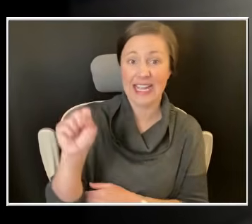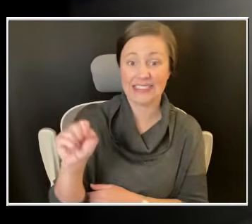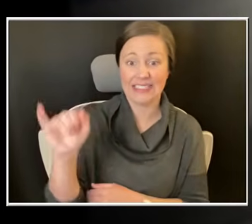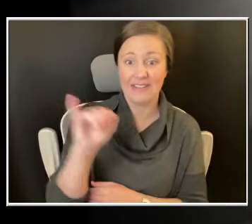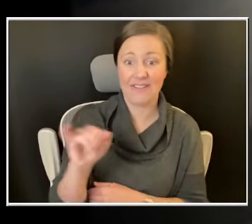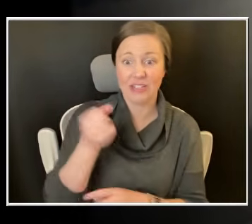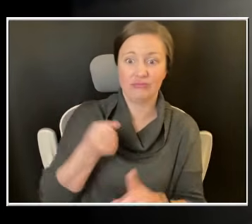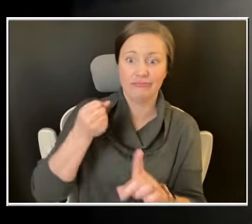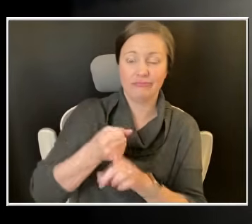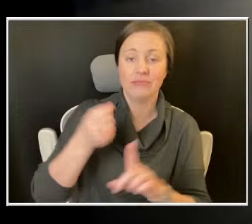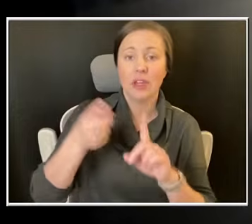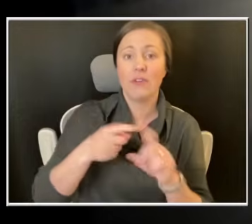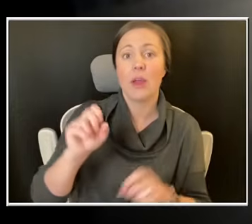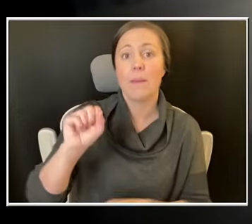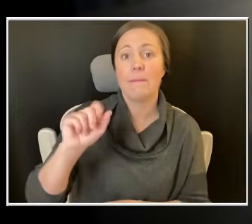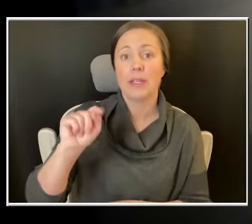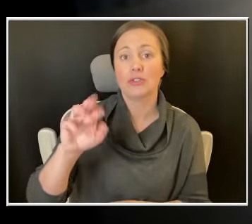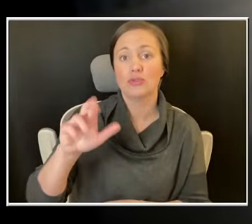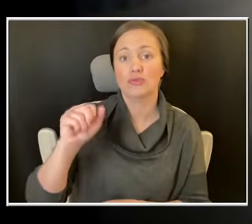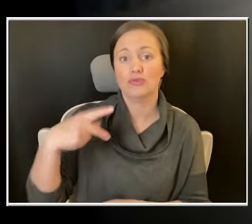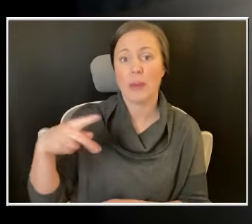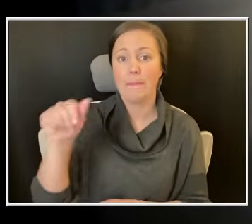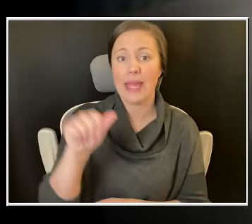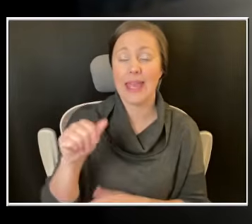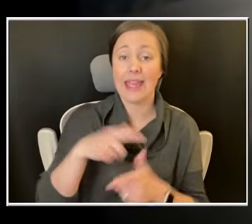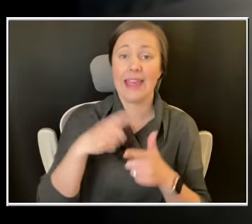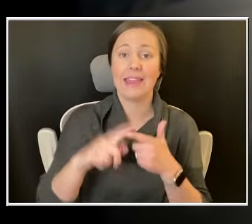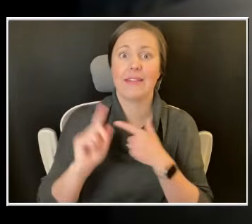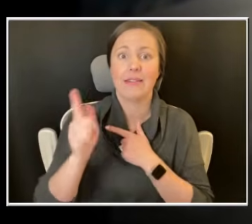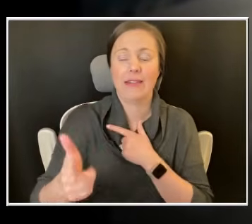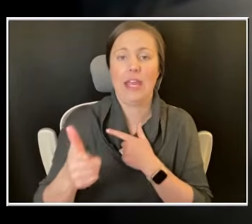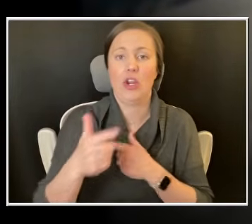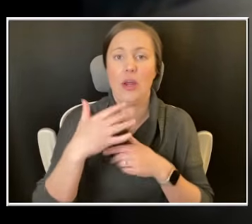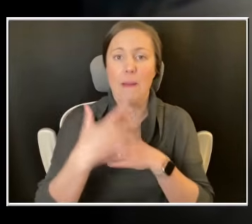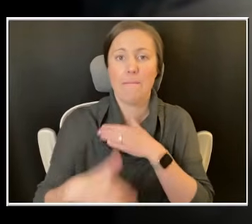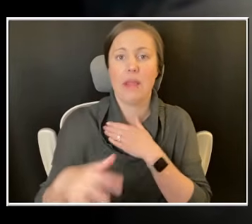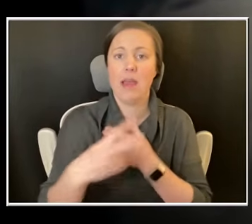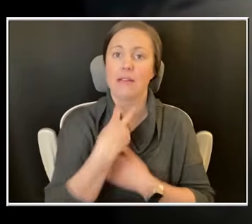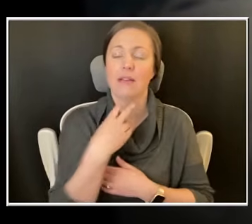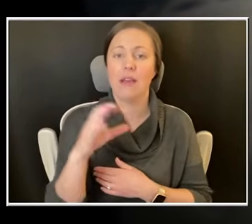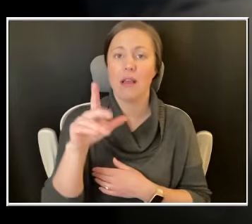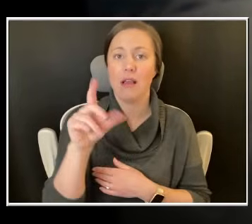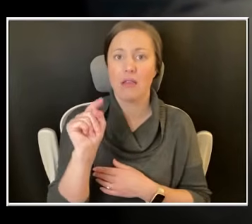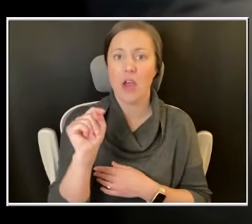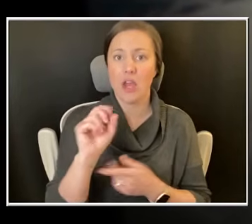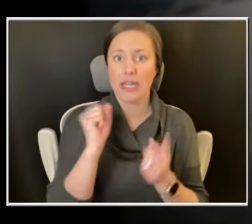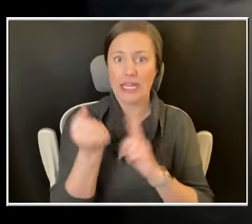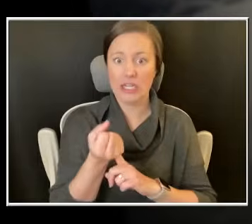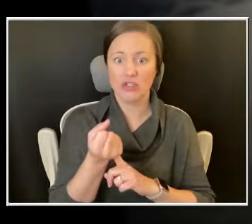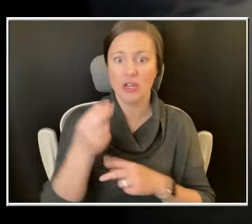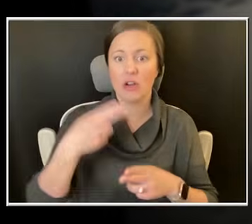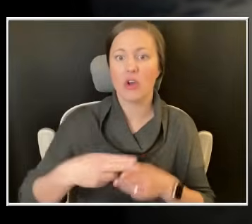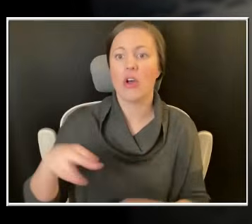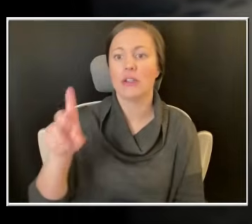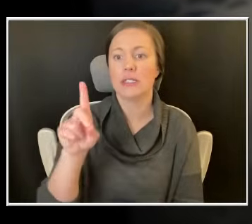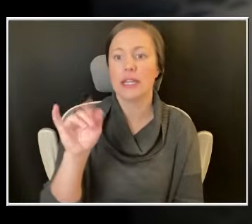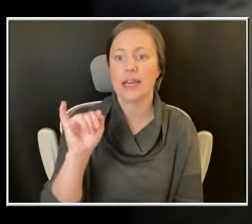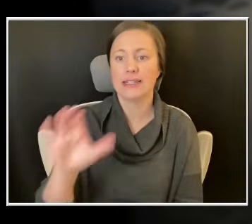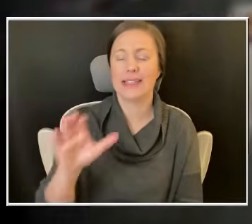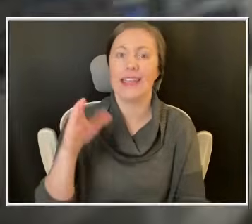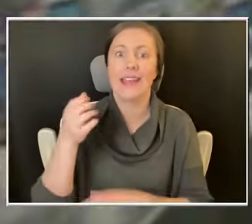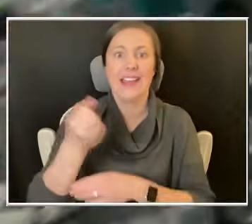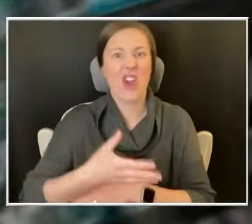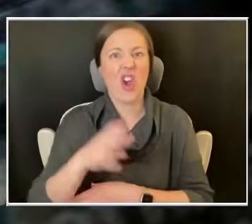A, and later a blood clotting condition called DIC, which causes abnormal blood clotting and organ